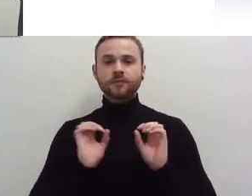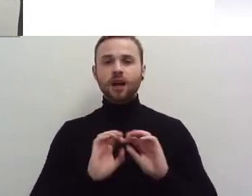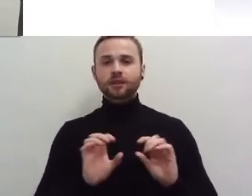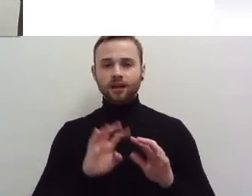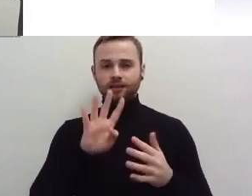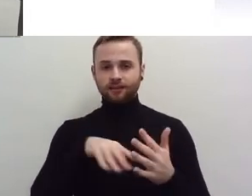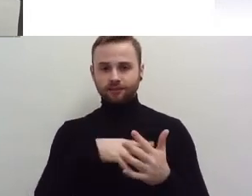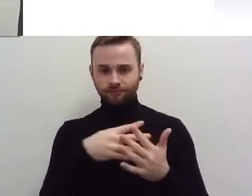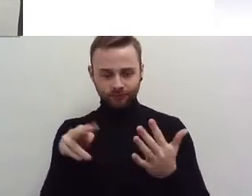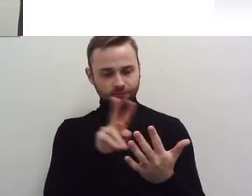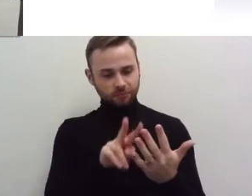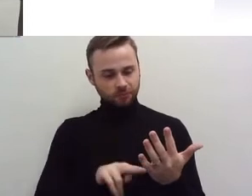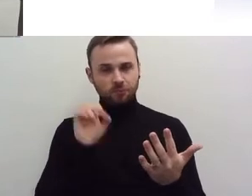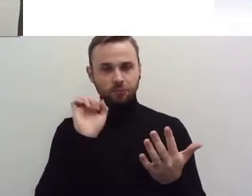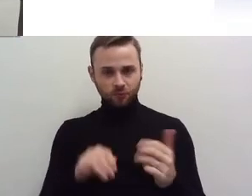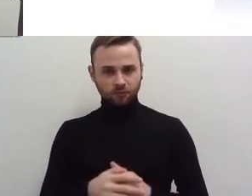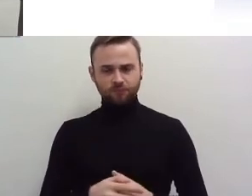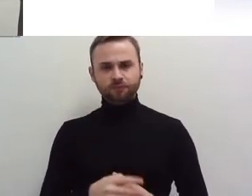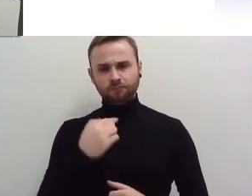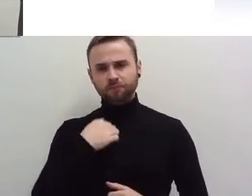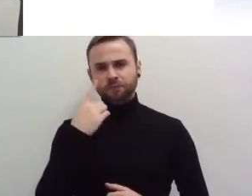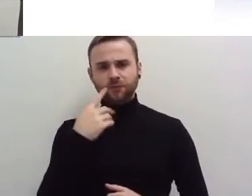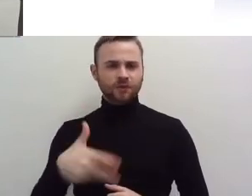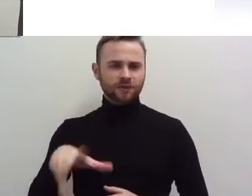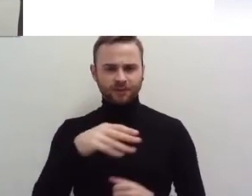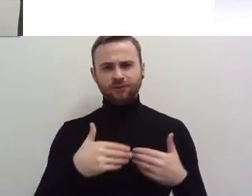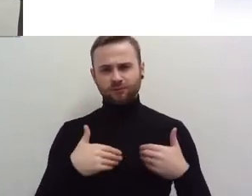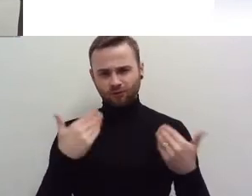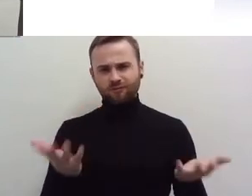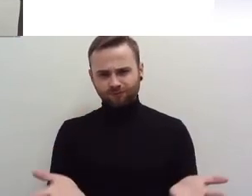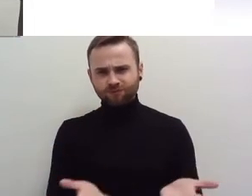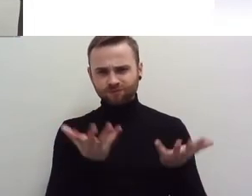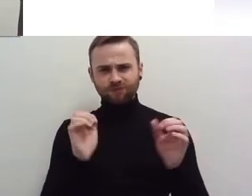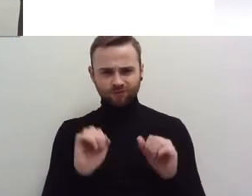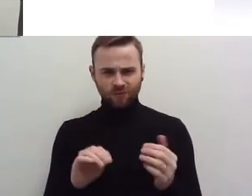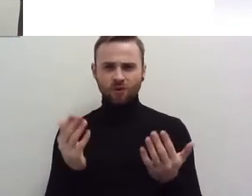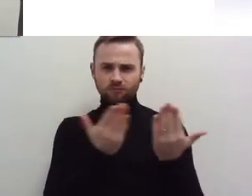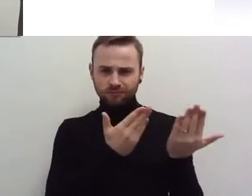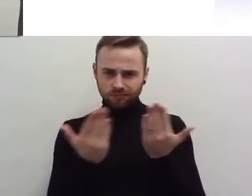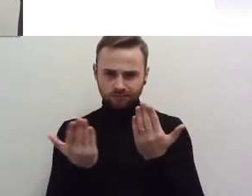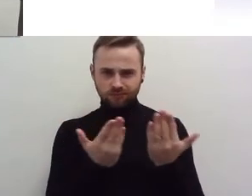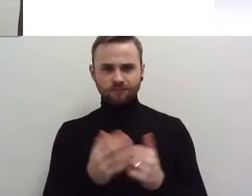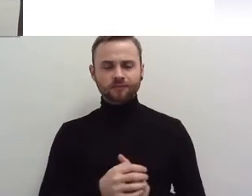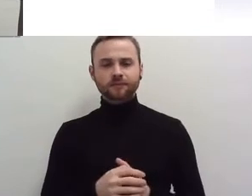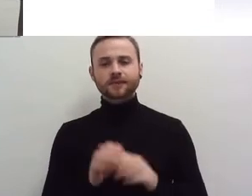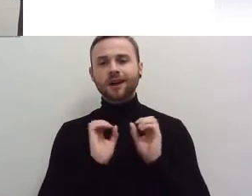the report and to use what you find useful in it. We have also